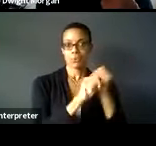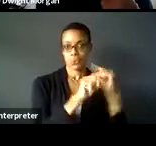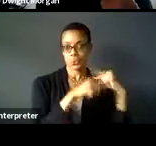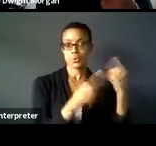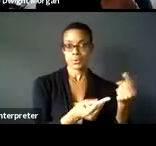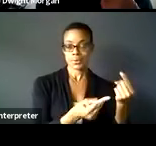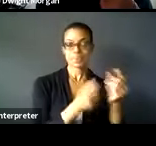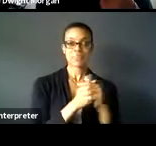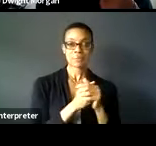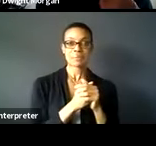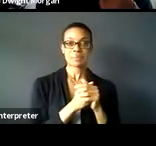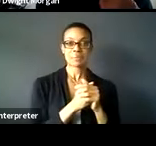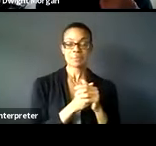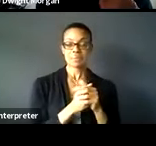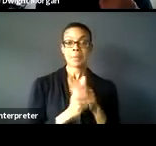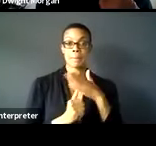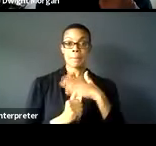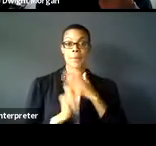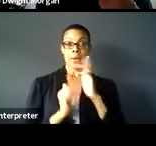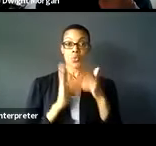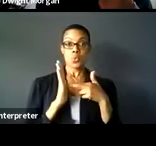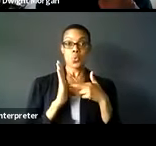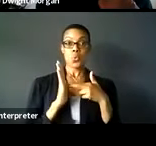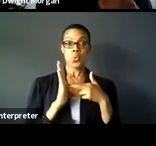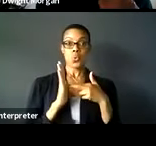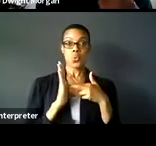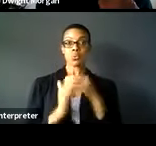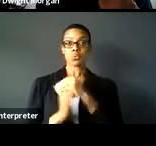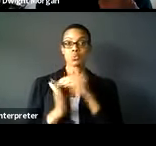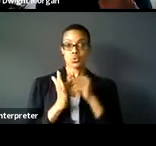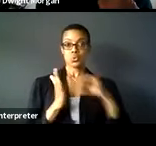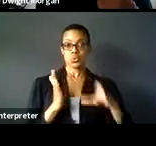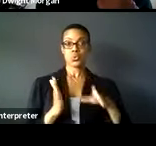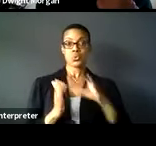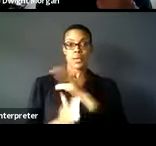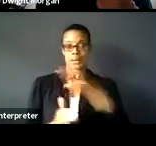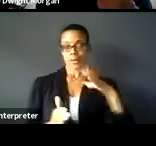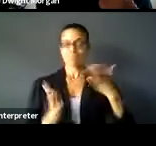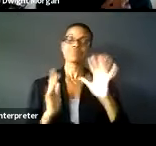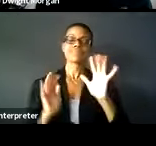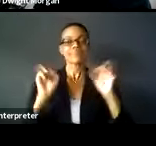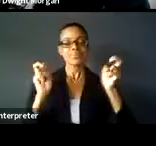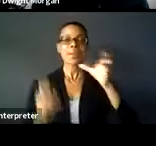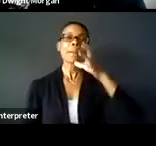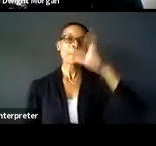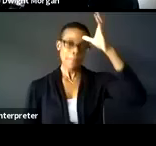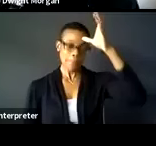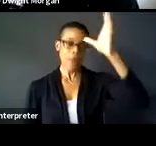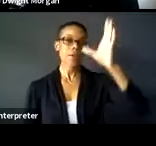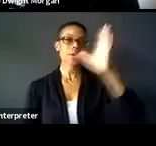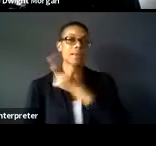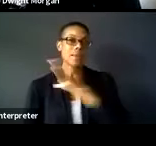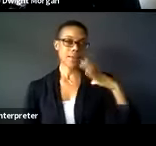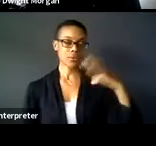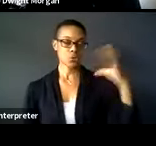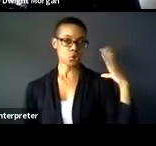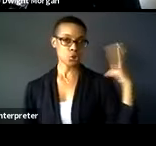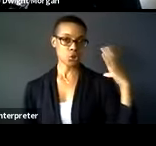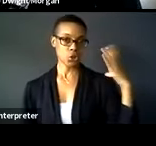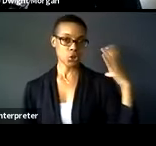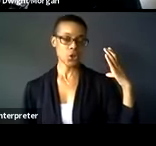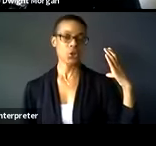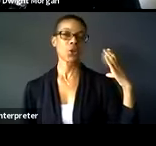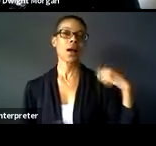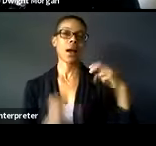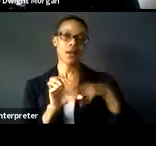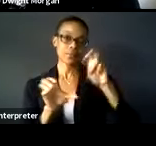5 years. And I had a role as student council, parent council chair that I stepped down from for this